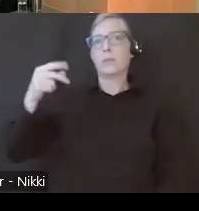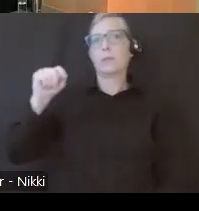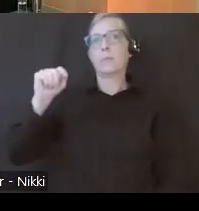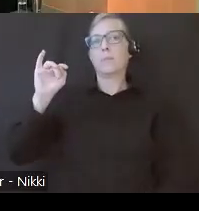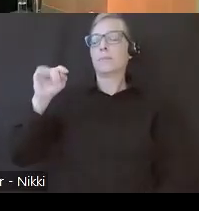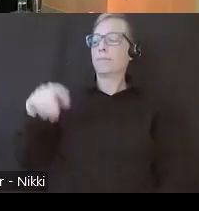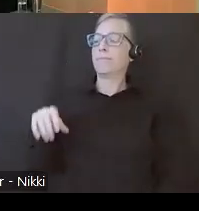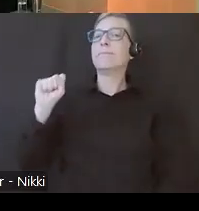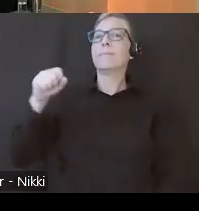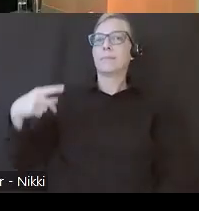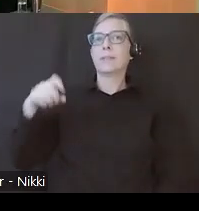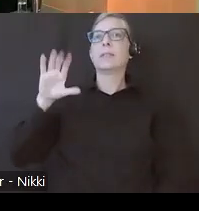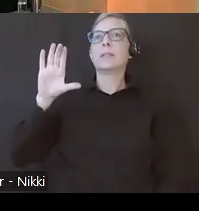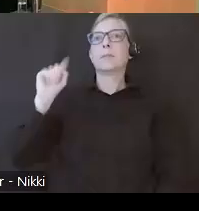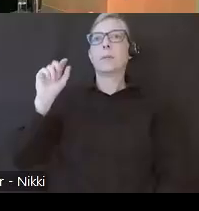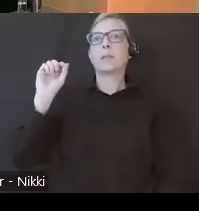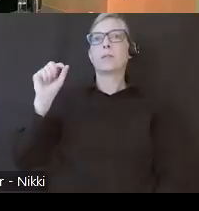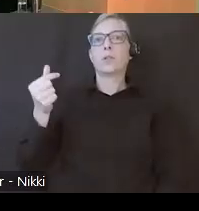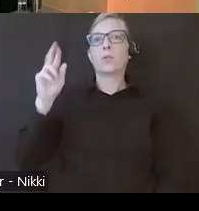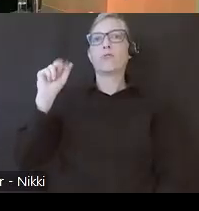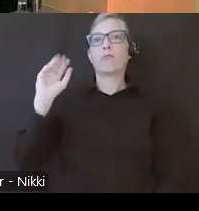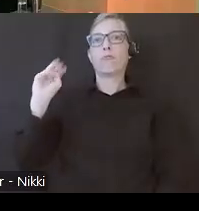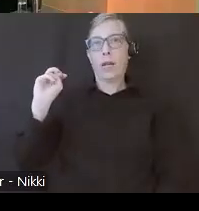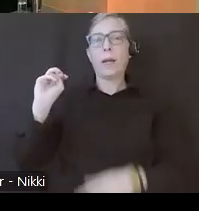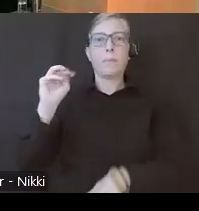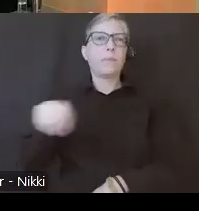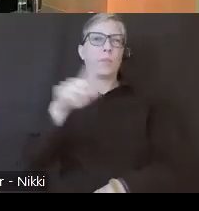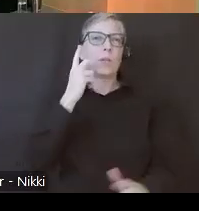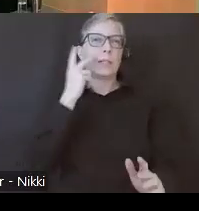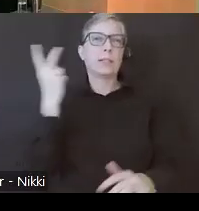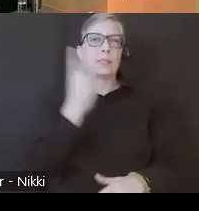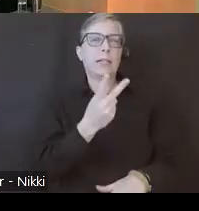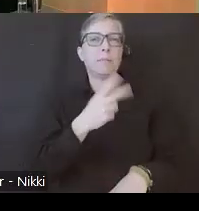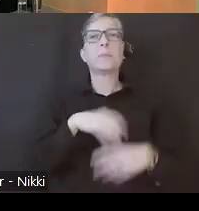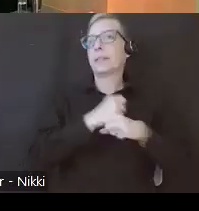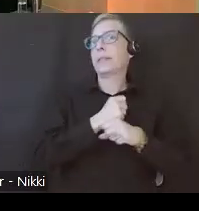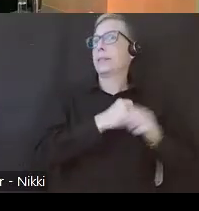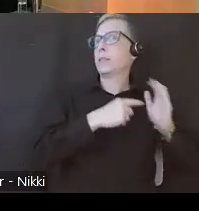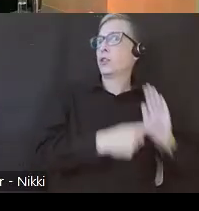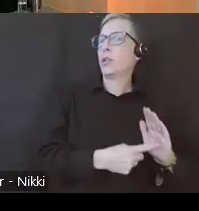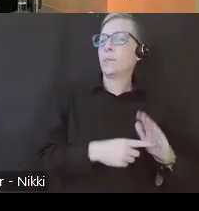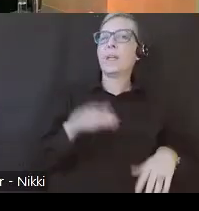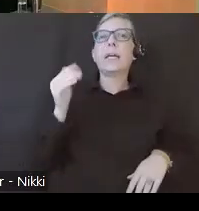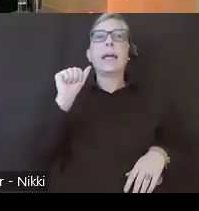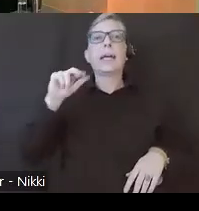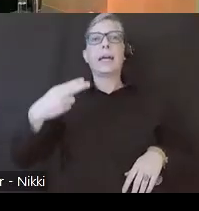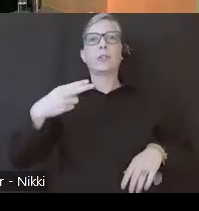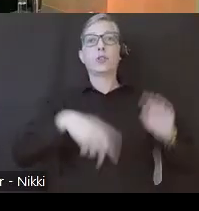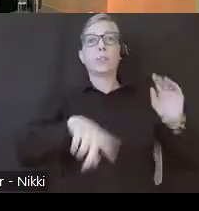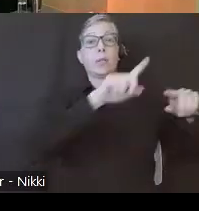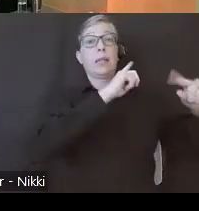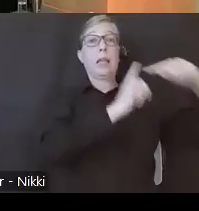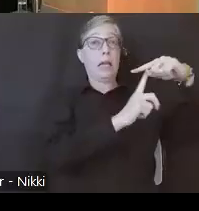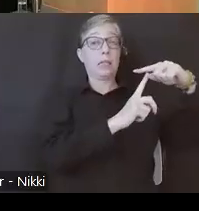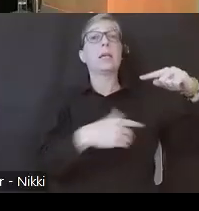can see, and as statistics indicated, the AH+ participants had significantly weaker acoustic encoding of